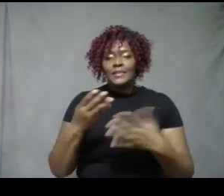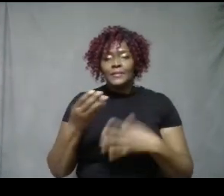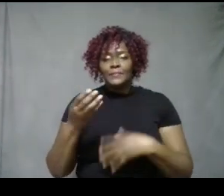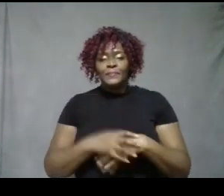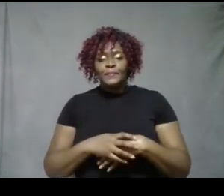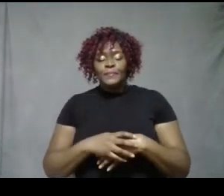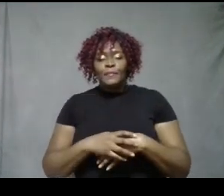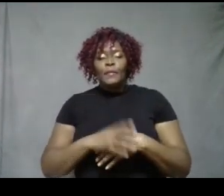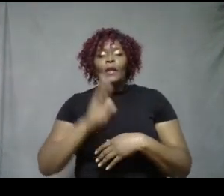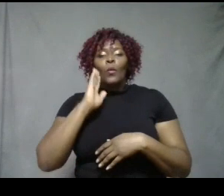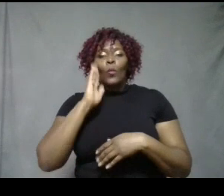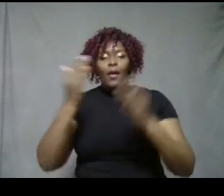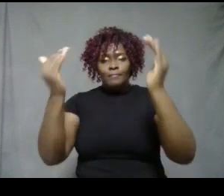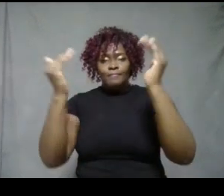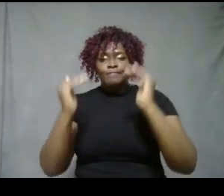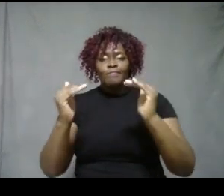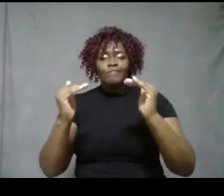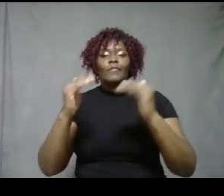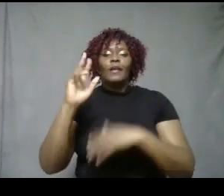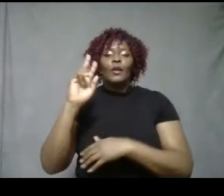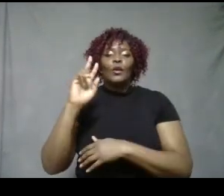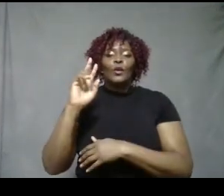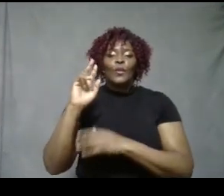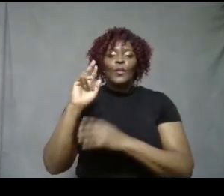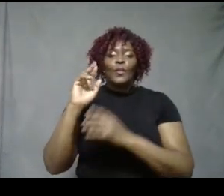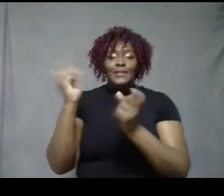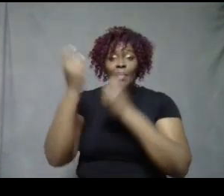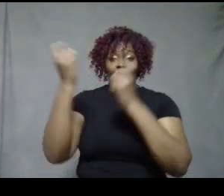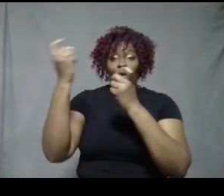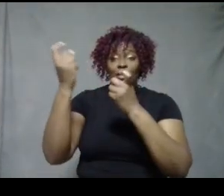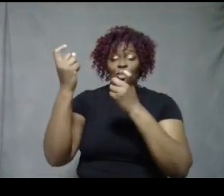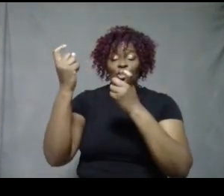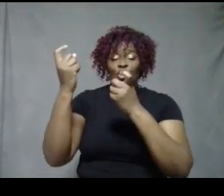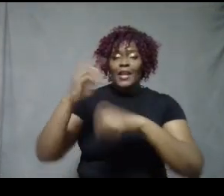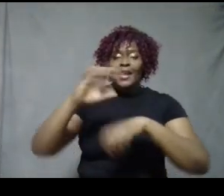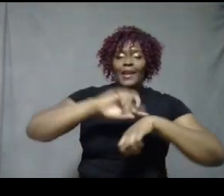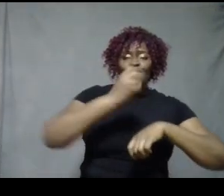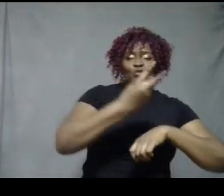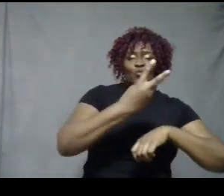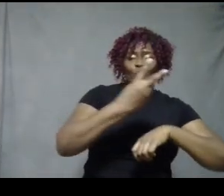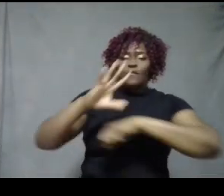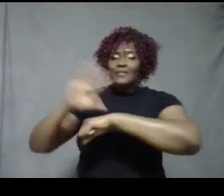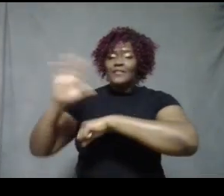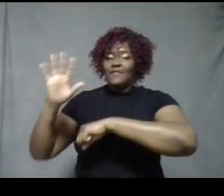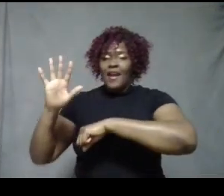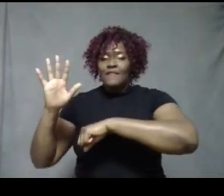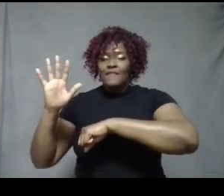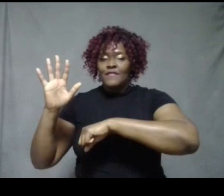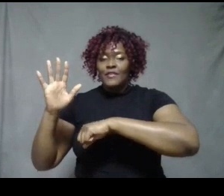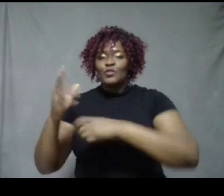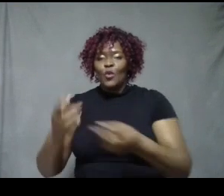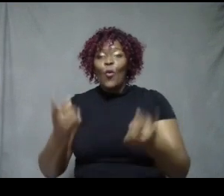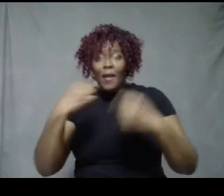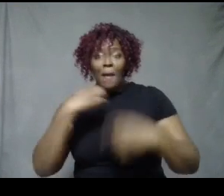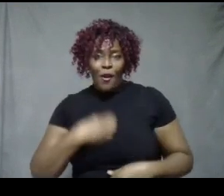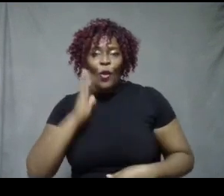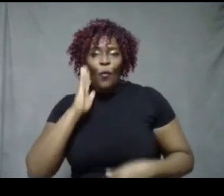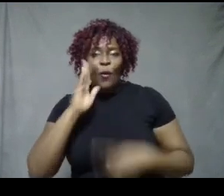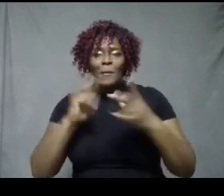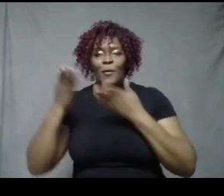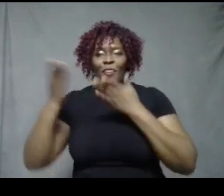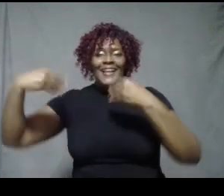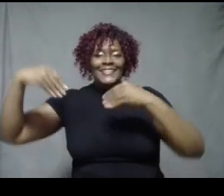Martin Luther King Jr. celebration taking place at Sarah Sims Park from 12 p.m. to 5 p.m. Come hungry. There will be food vendors for purchase